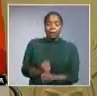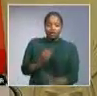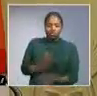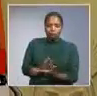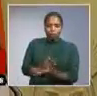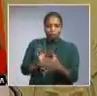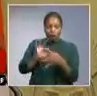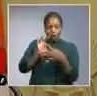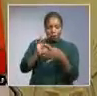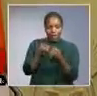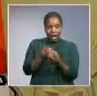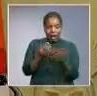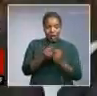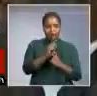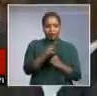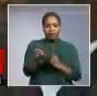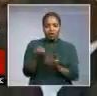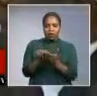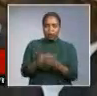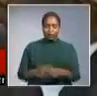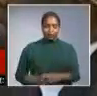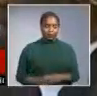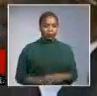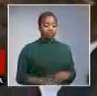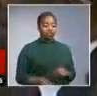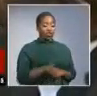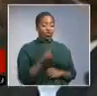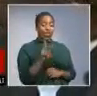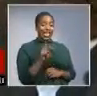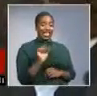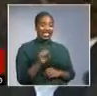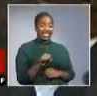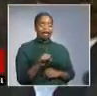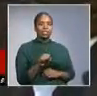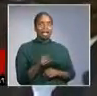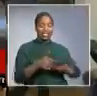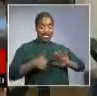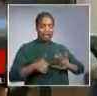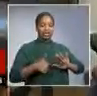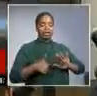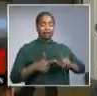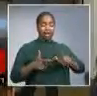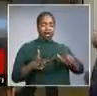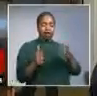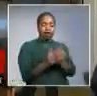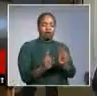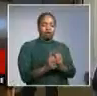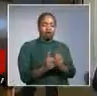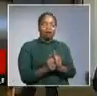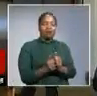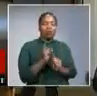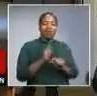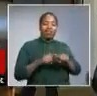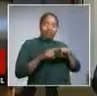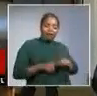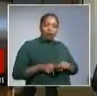of sectors of our economy. The UK is South Africa's sixth largest trading partner, one of the partners it's relying